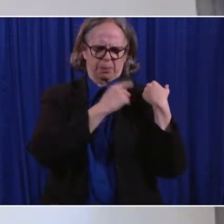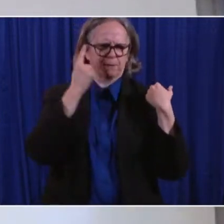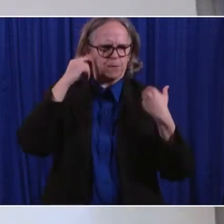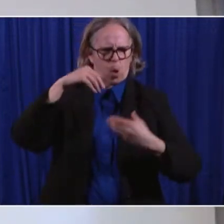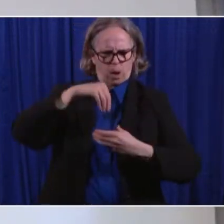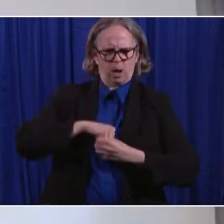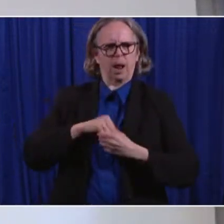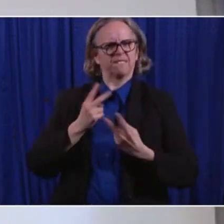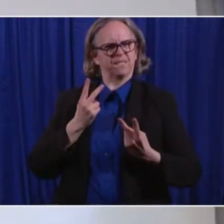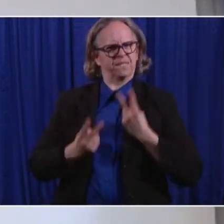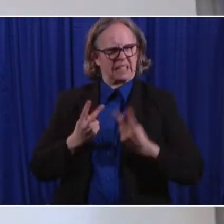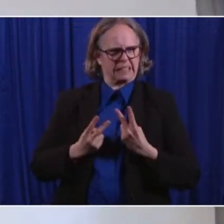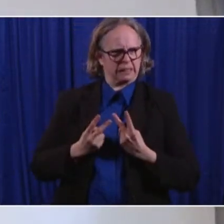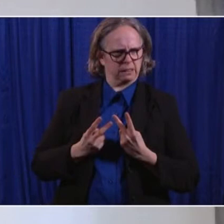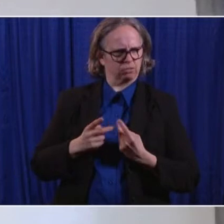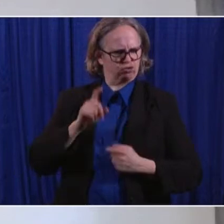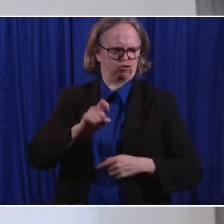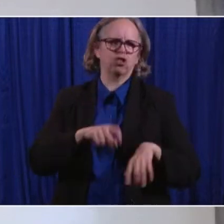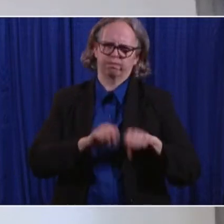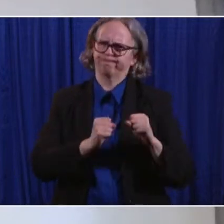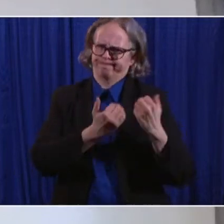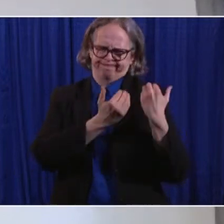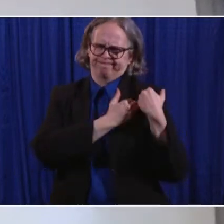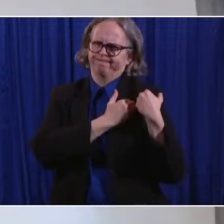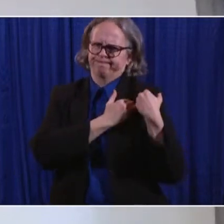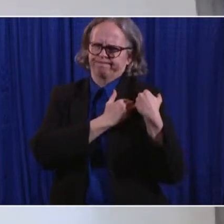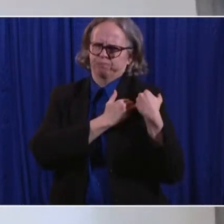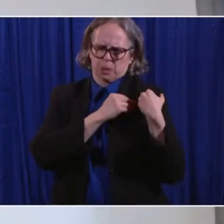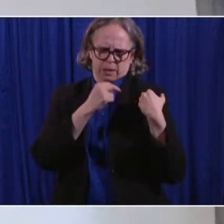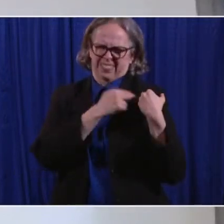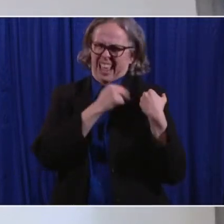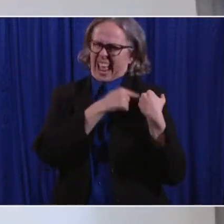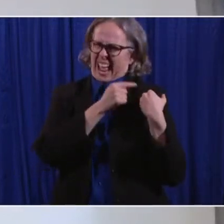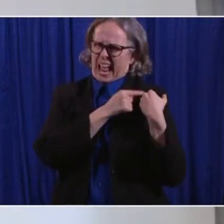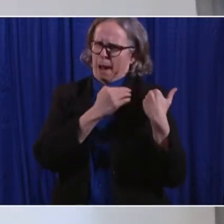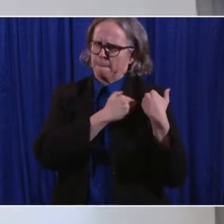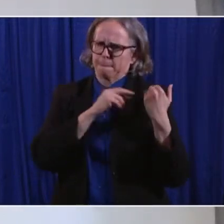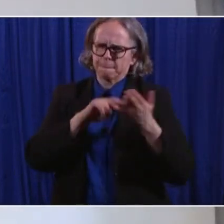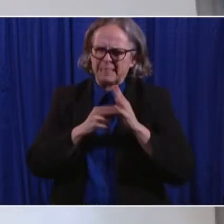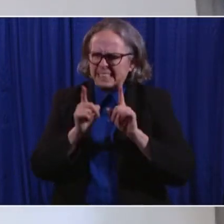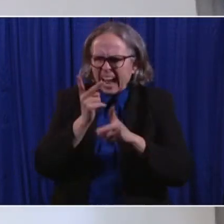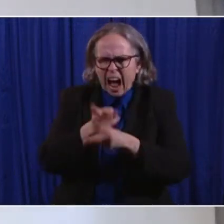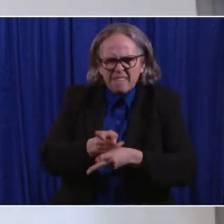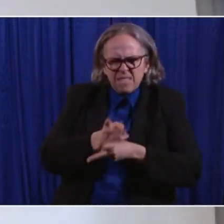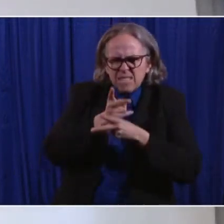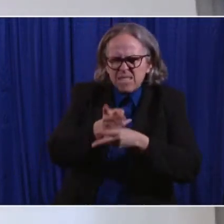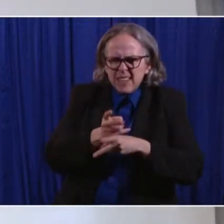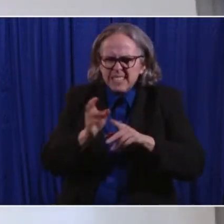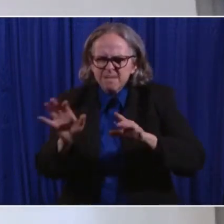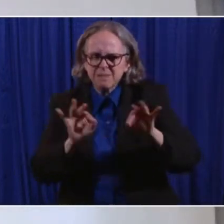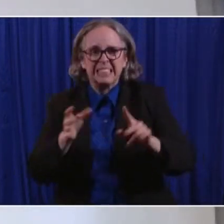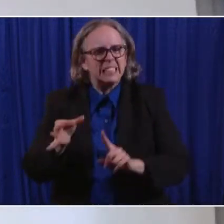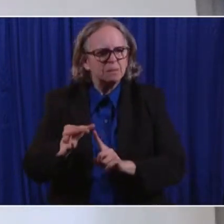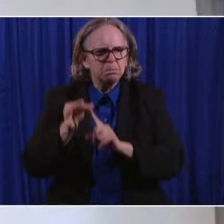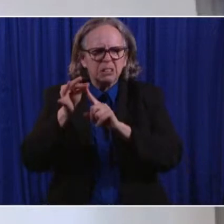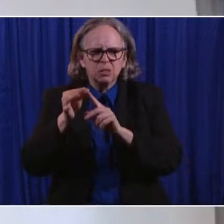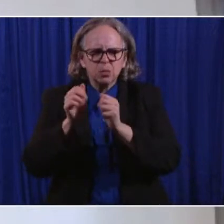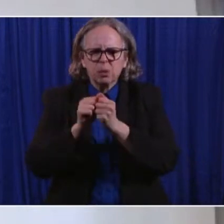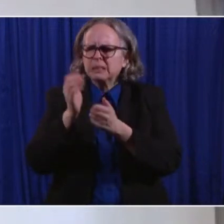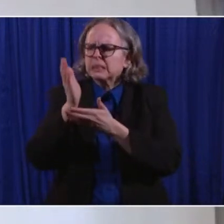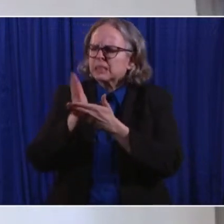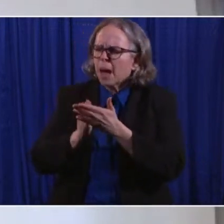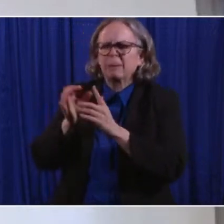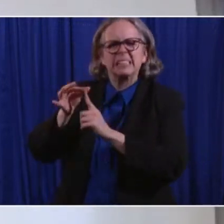of the resident or visitor. There are some exceptions and when visitation would be